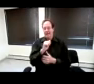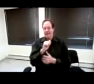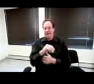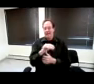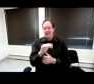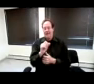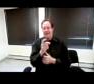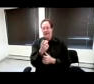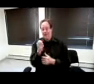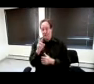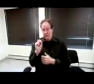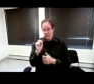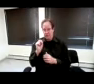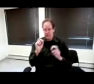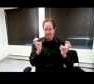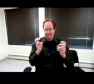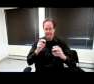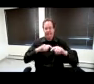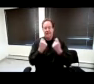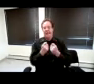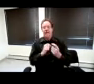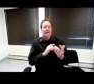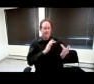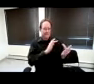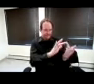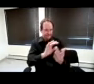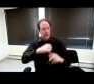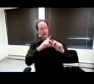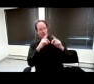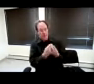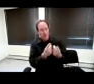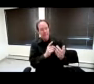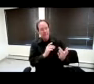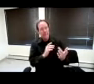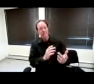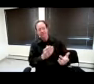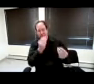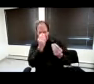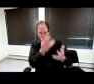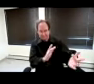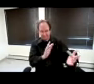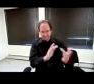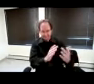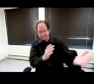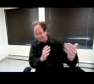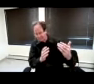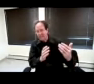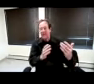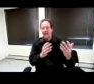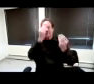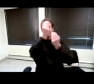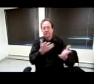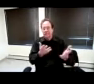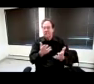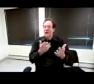you know, who are reaching out to other departments and kind of just spreading the word of why this is so